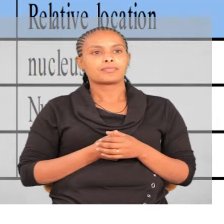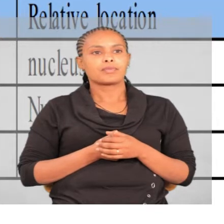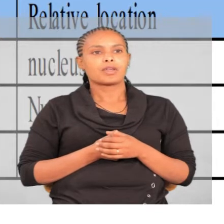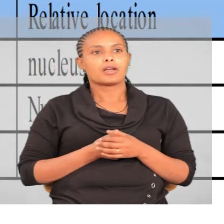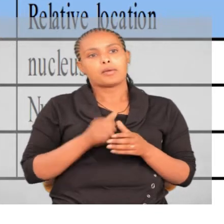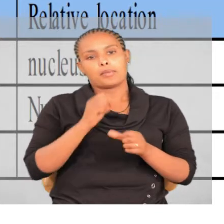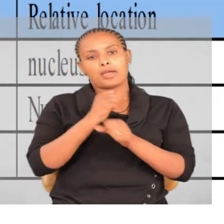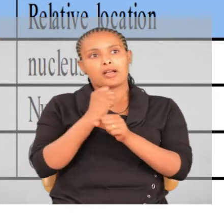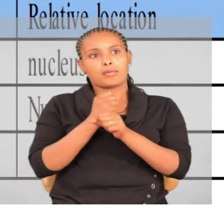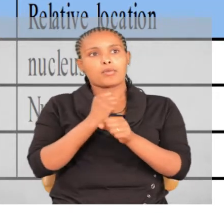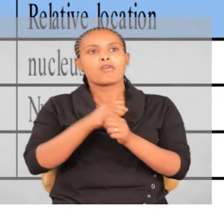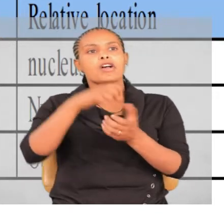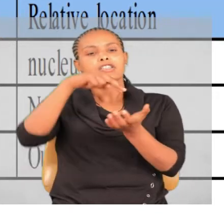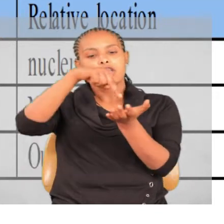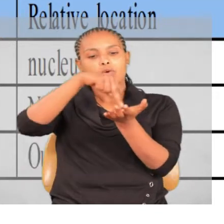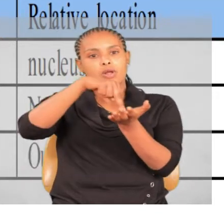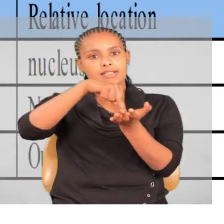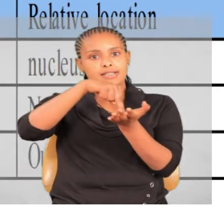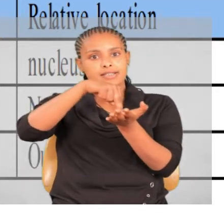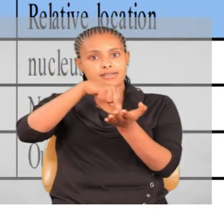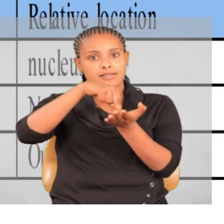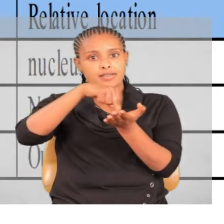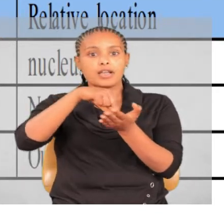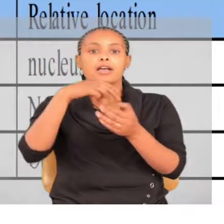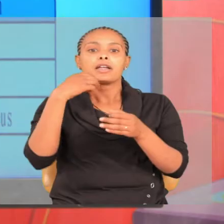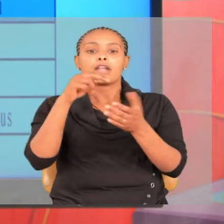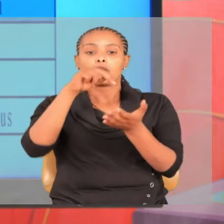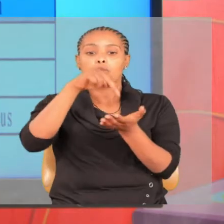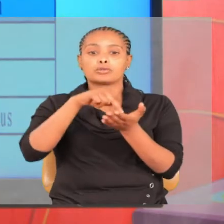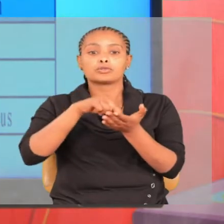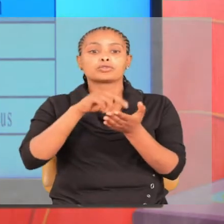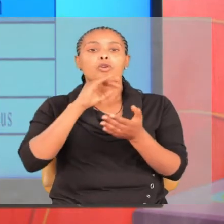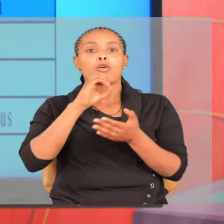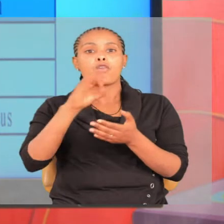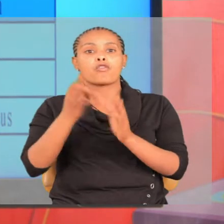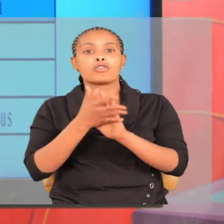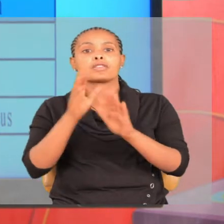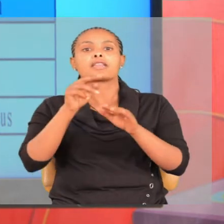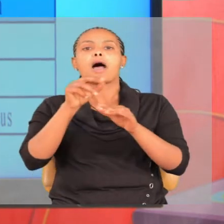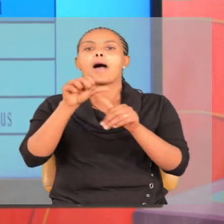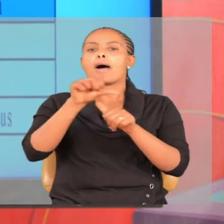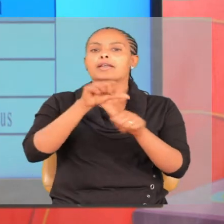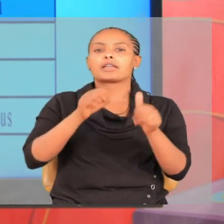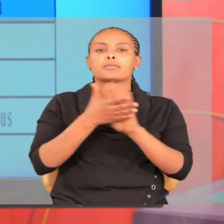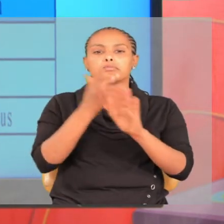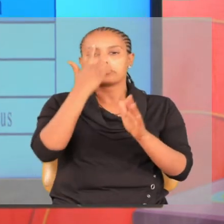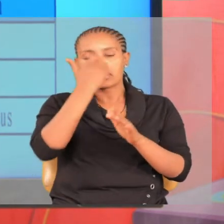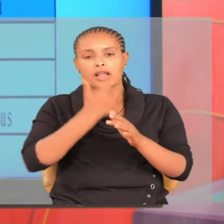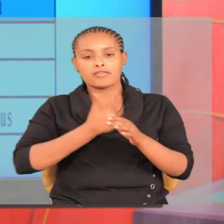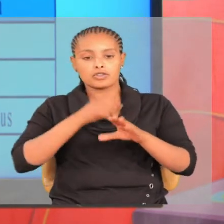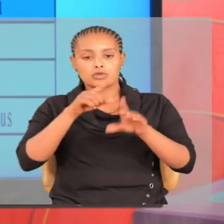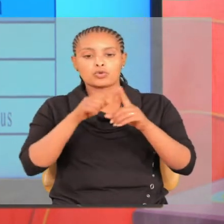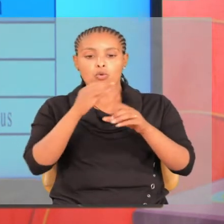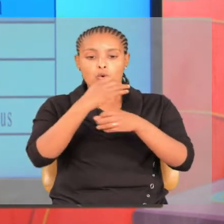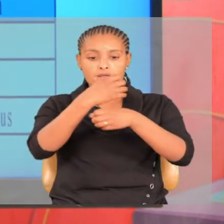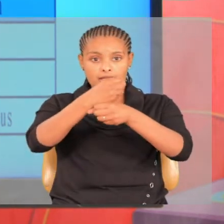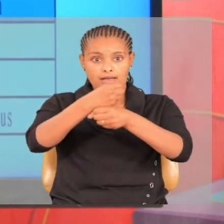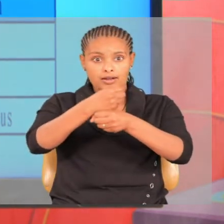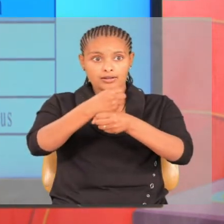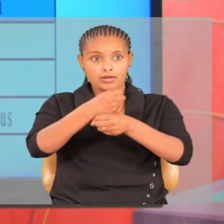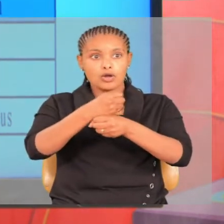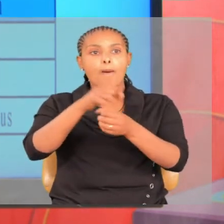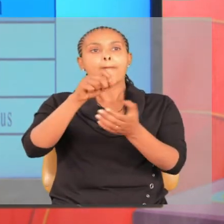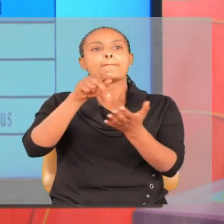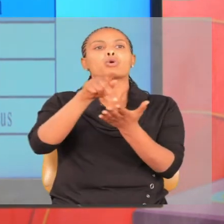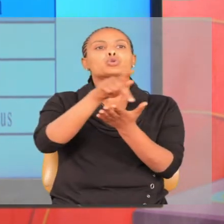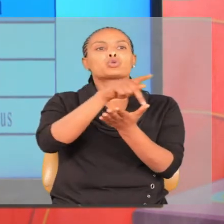Makeup of the nucleus. The nucleus of the atom is now believed to contain